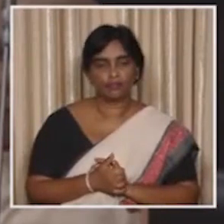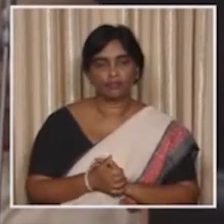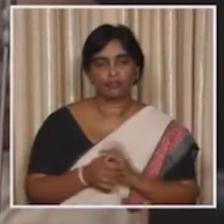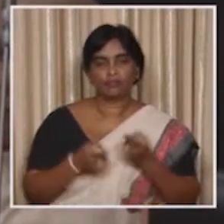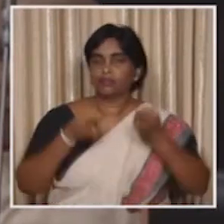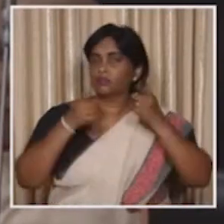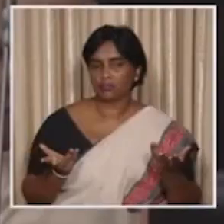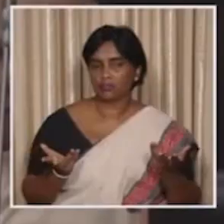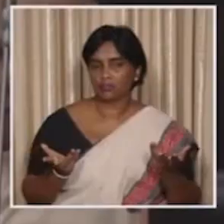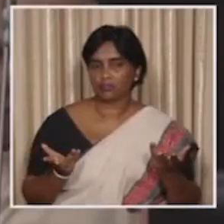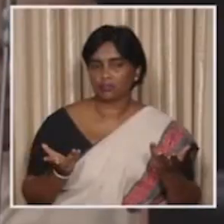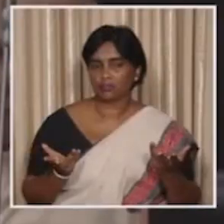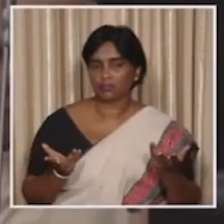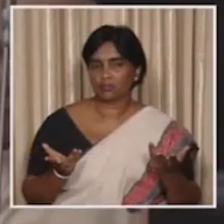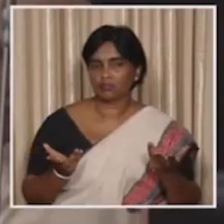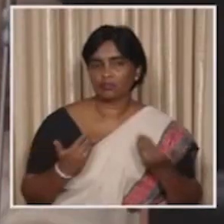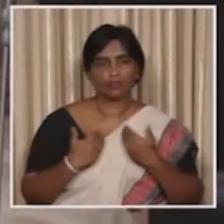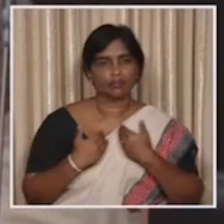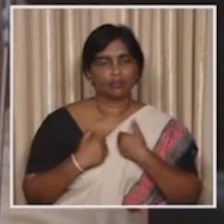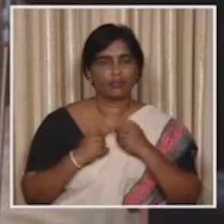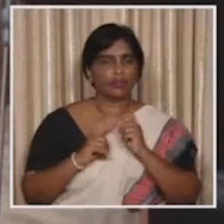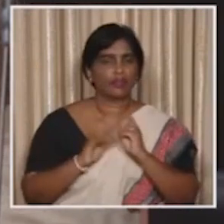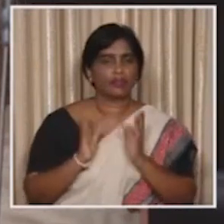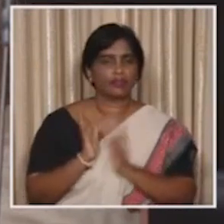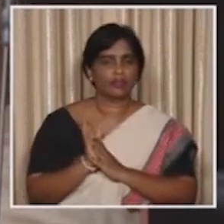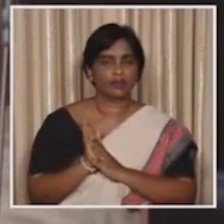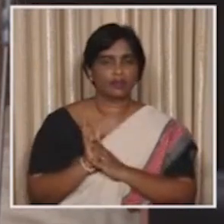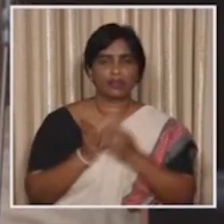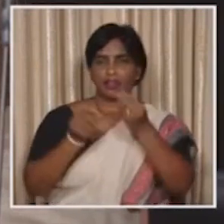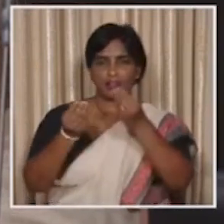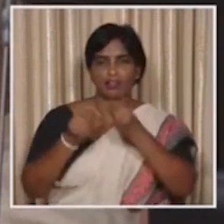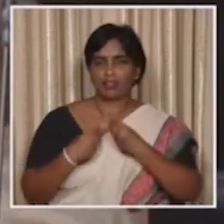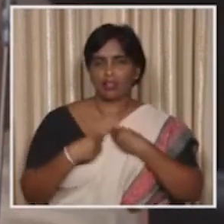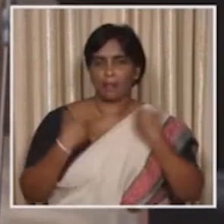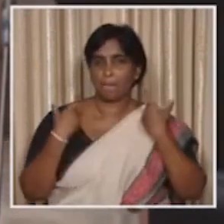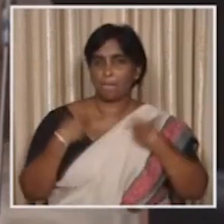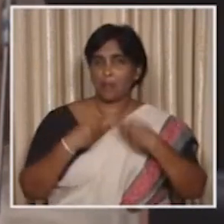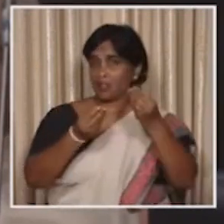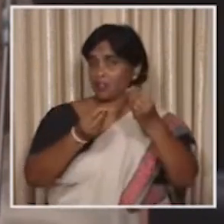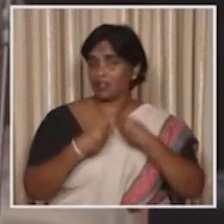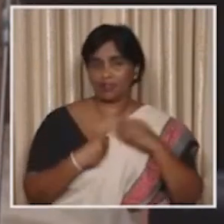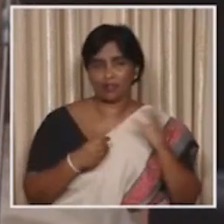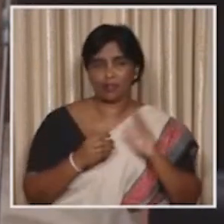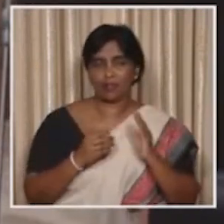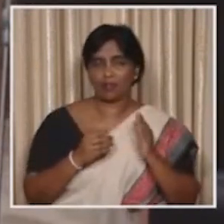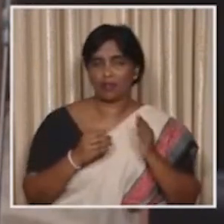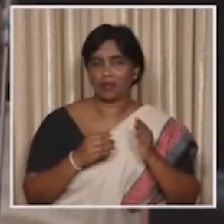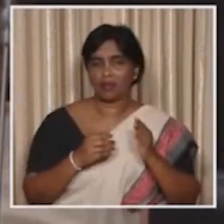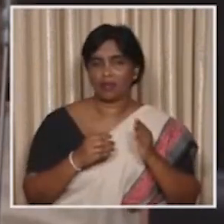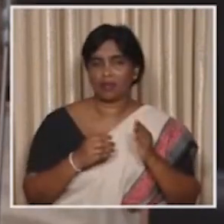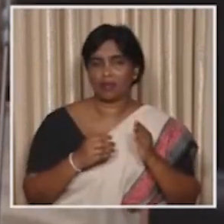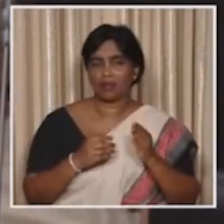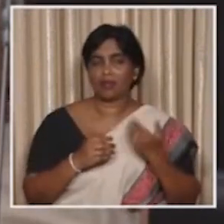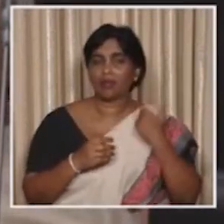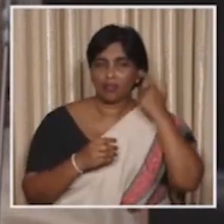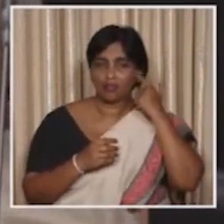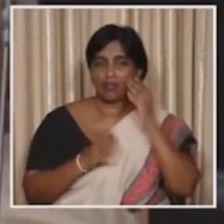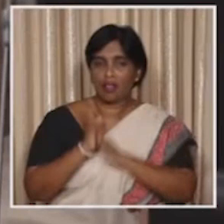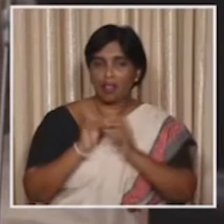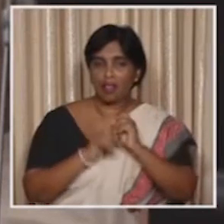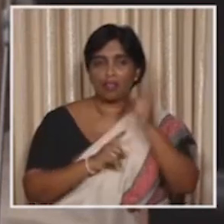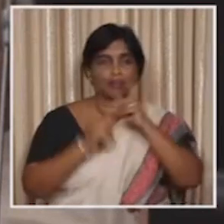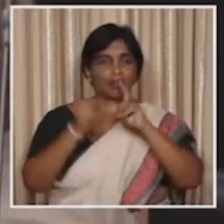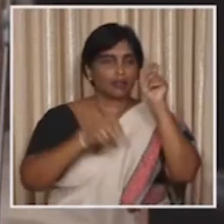Ilankata mokak dunne? Mata me agamathika me mehen dunne naha me rajapaksala dunne ekak nemei antimata obathuma danna mantri oyilla mata